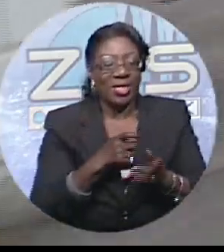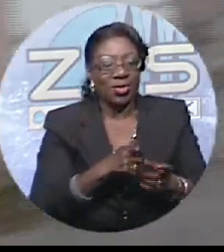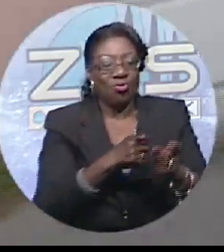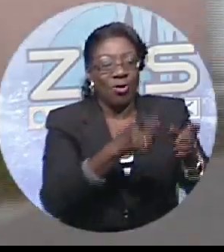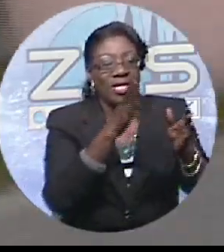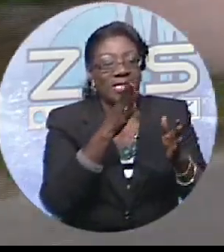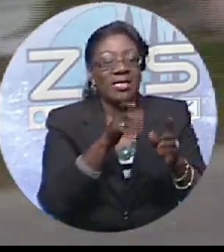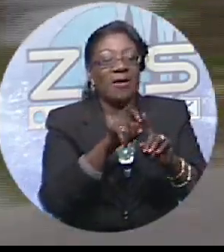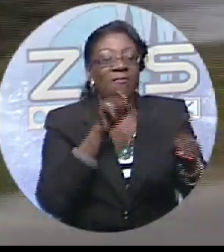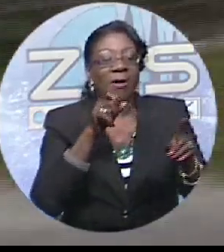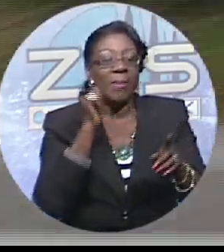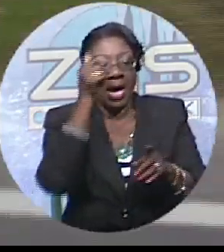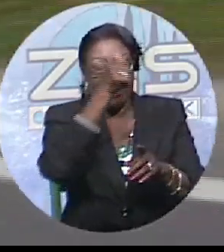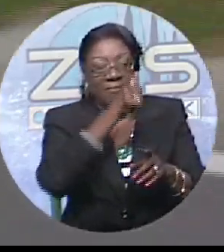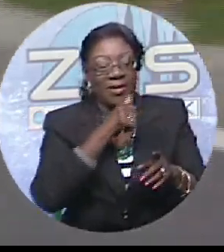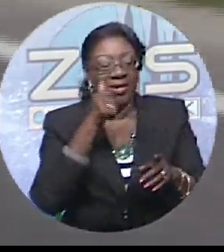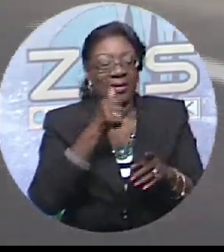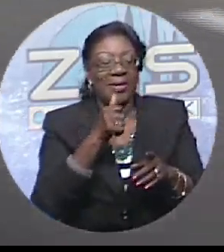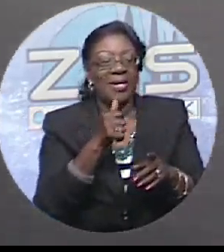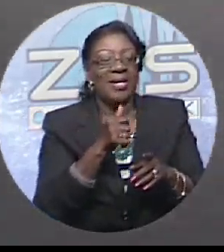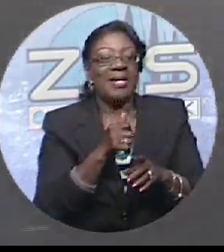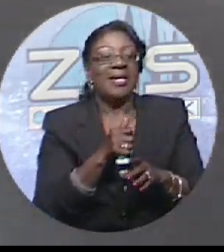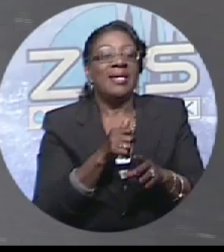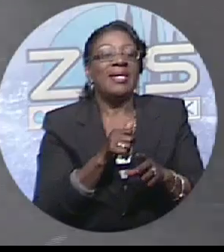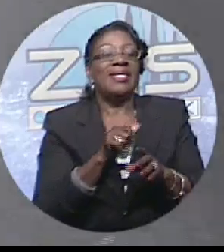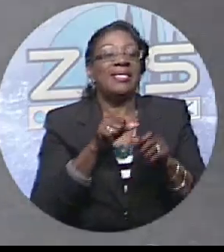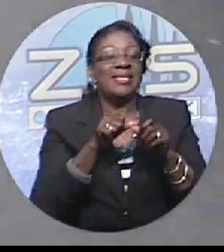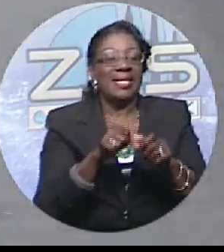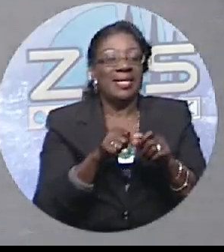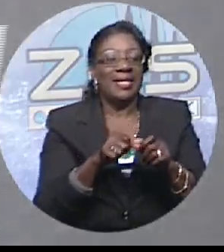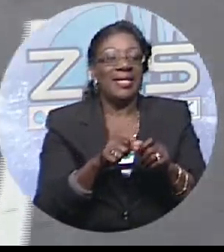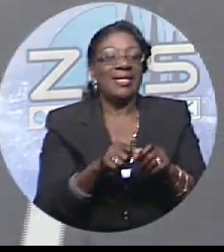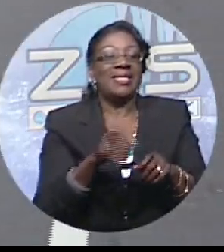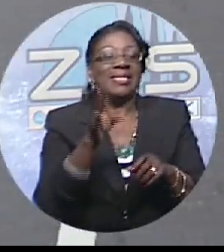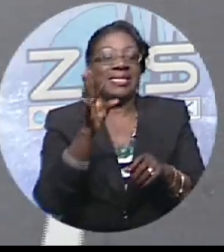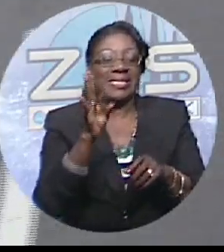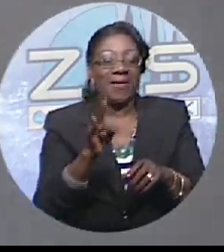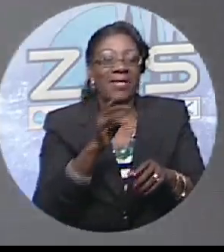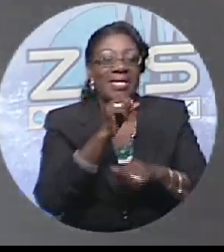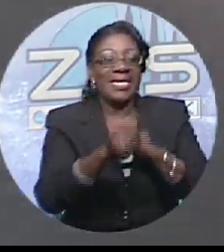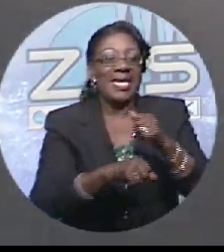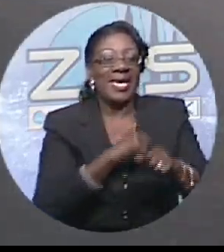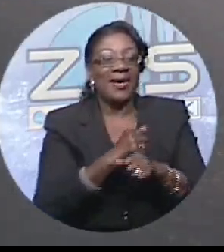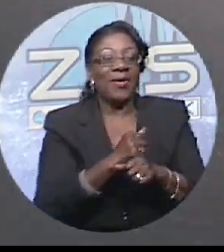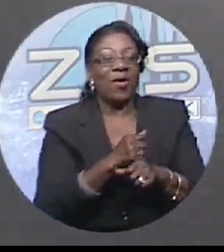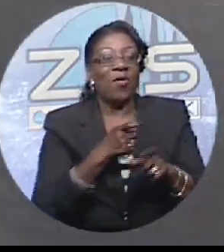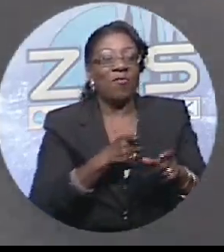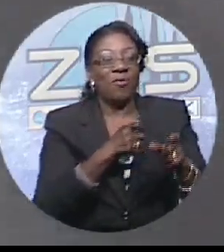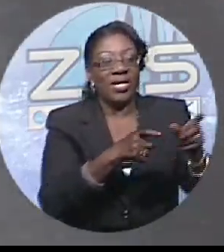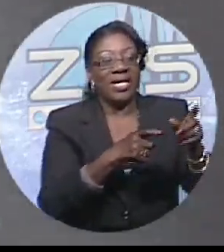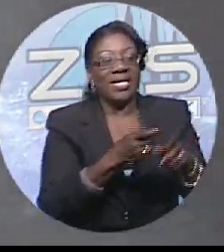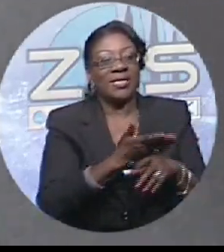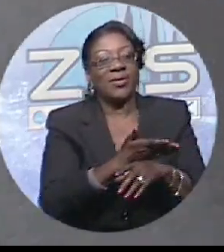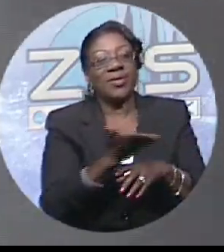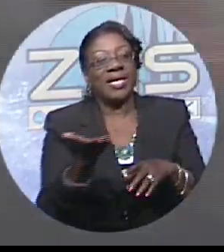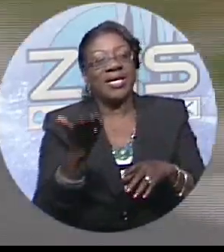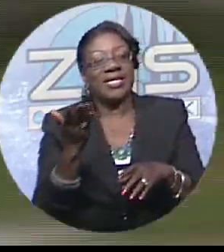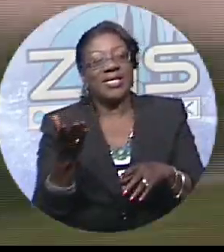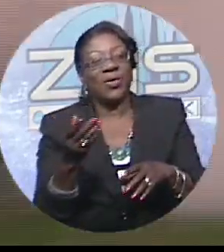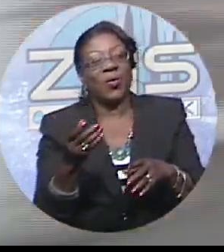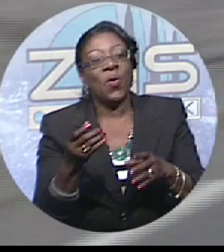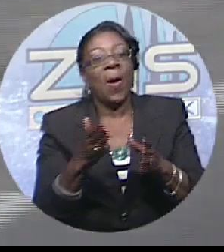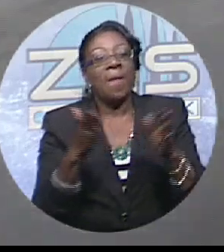the African countries. It is still this is our 7th year of its running, and so there is no official